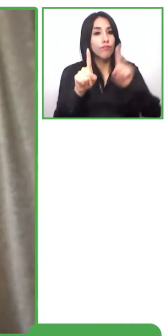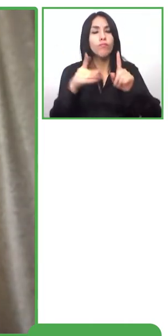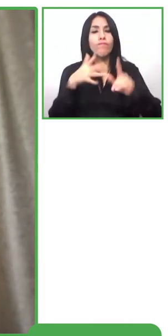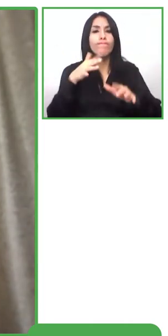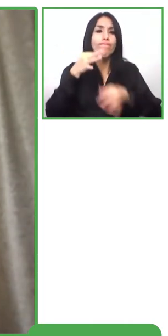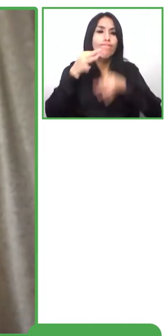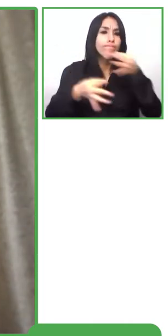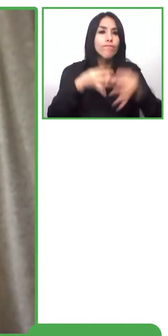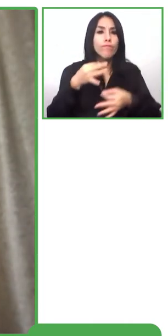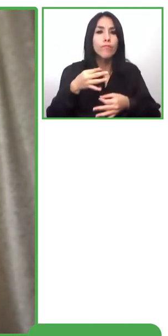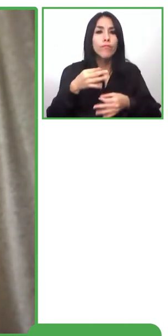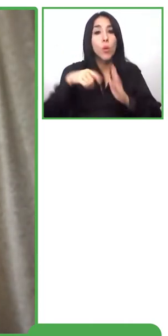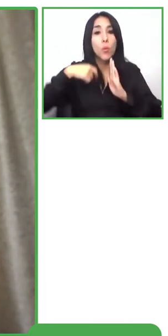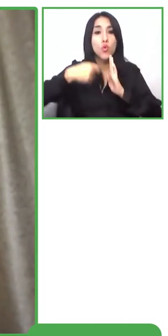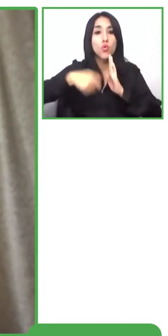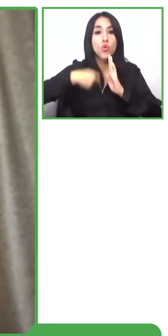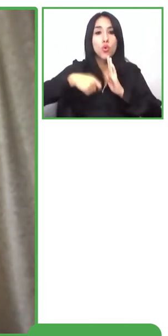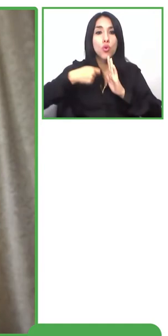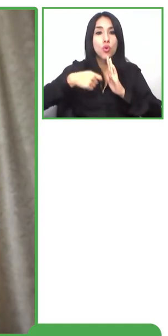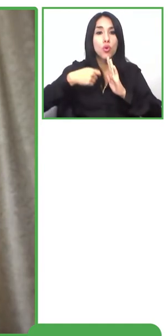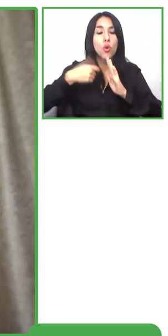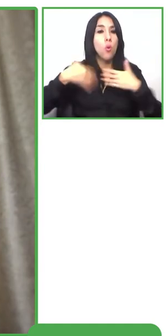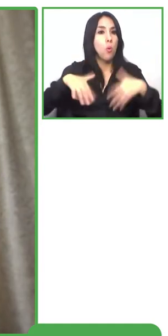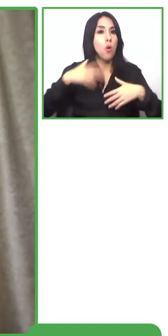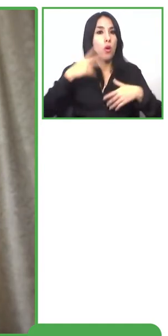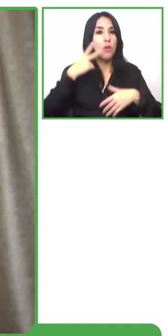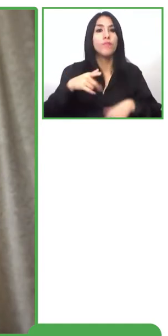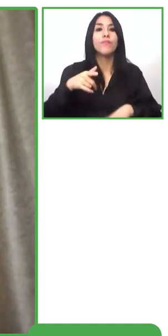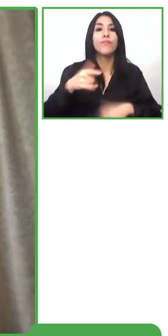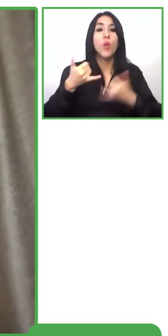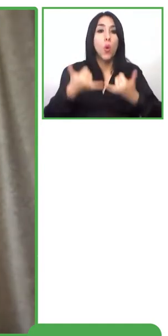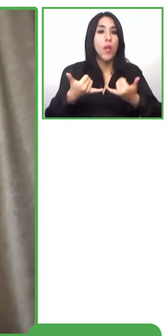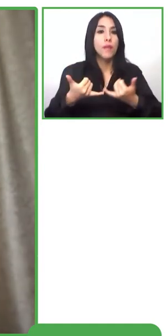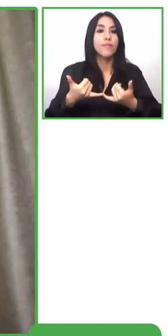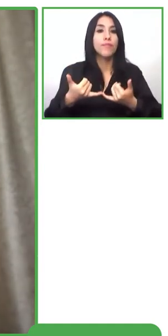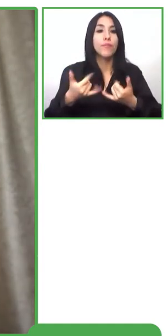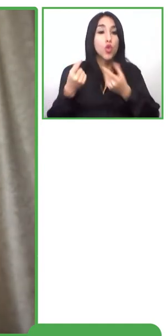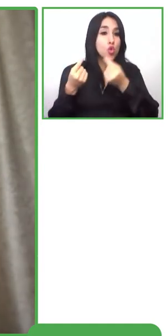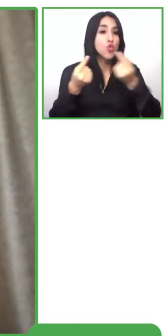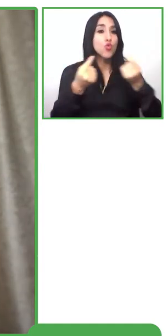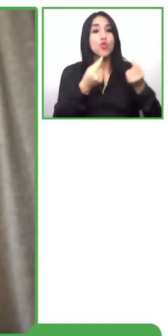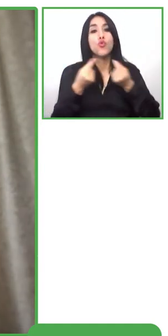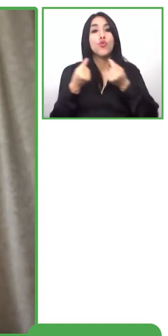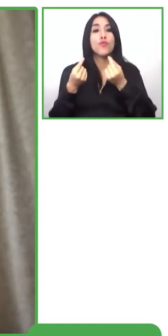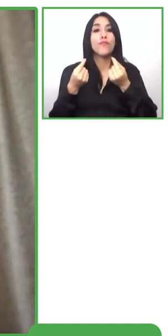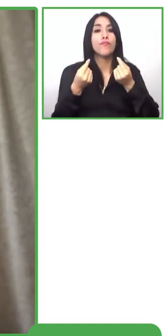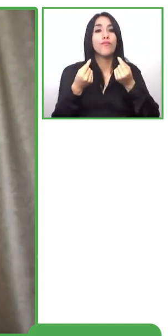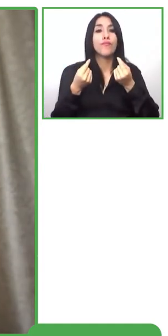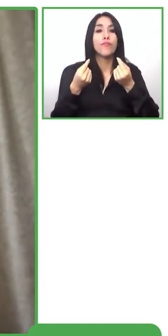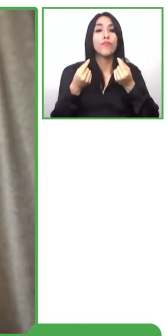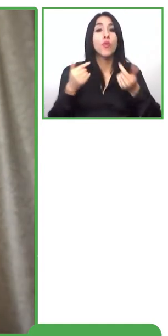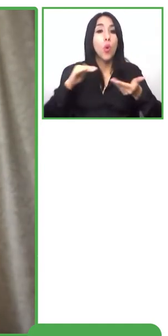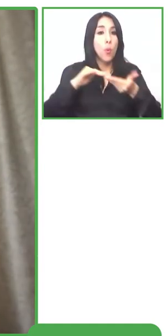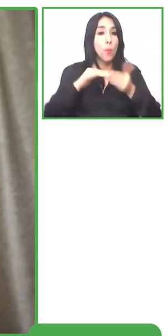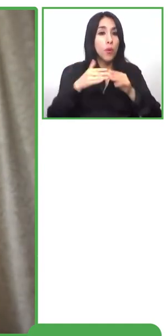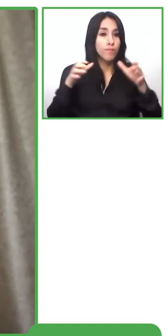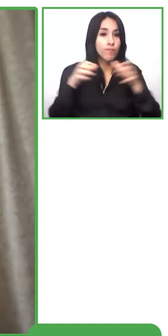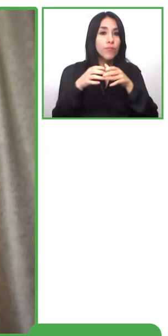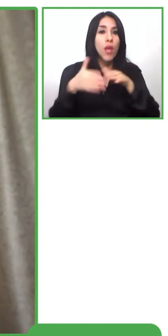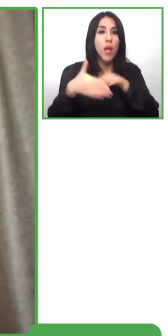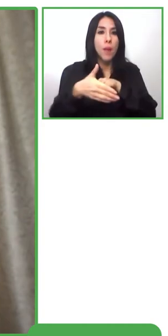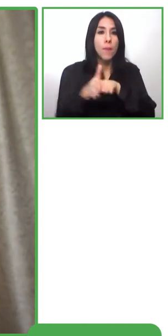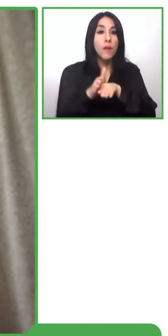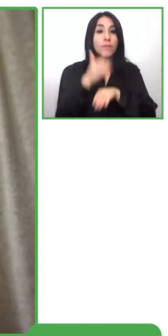their project, this wonderful project that they've generated for the Jamaican community. They are